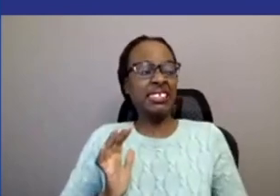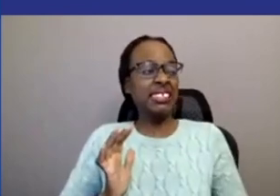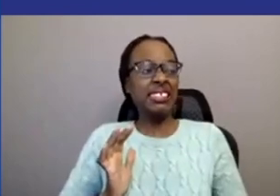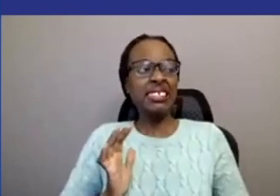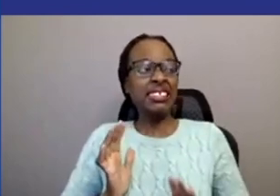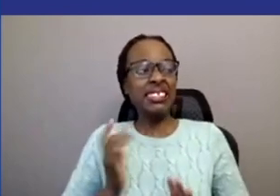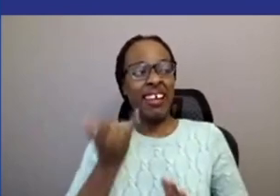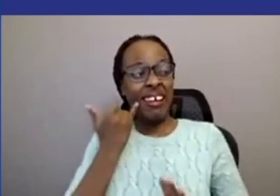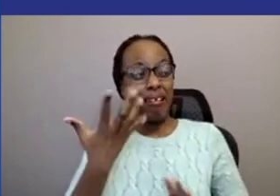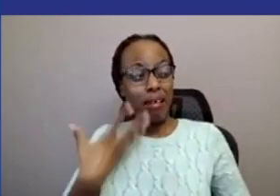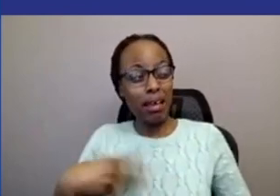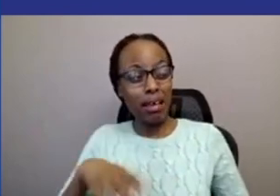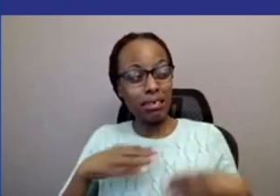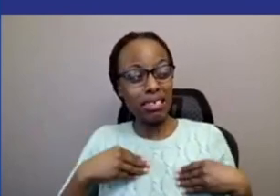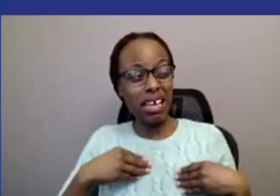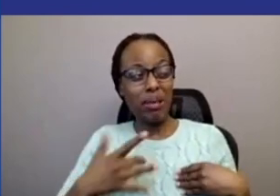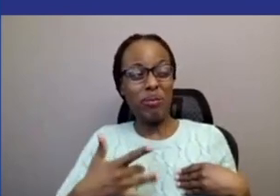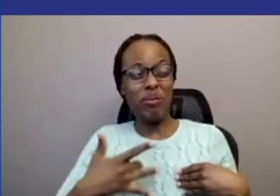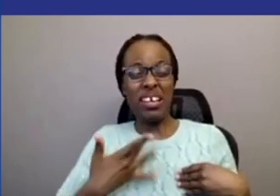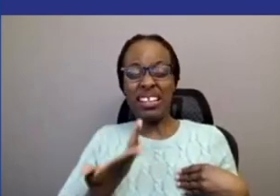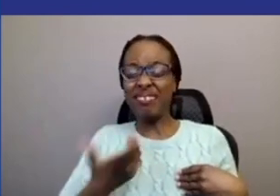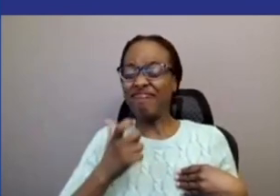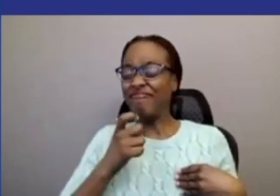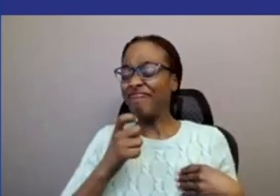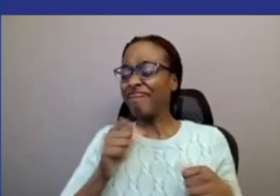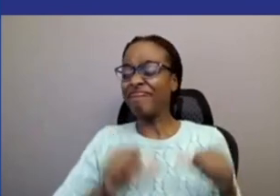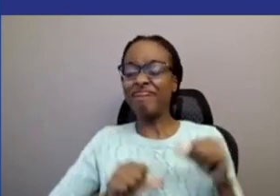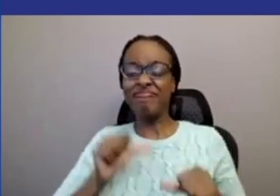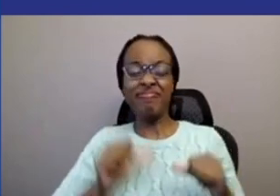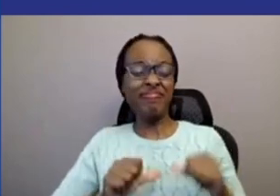night doing, for instance.